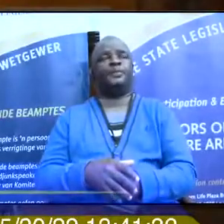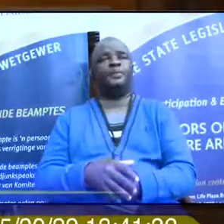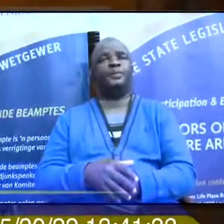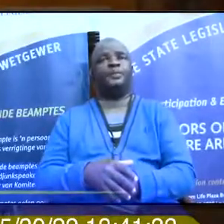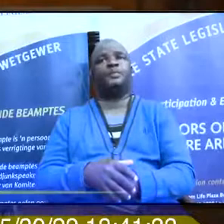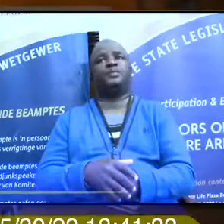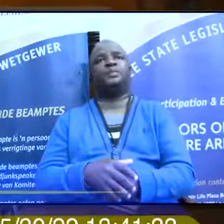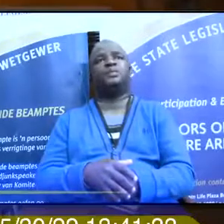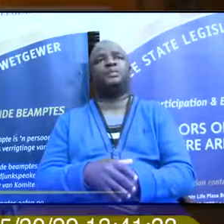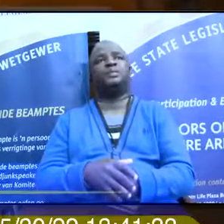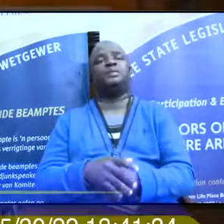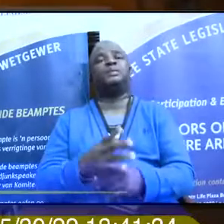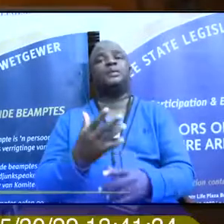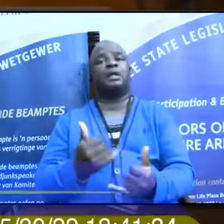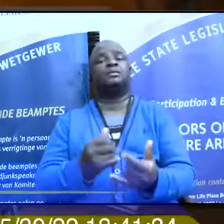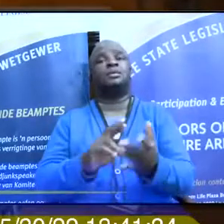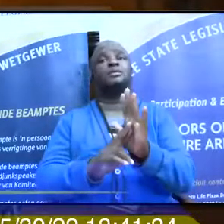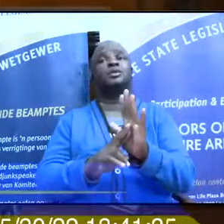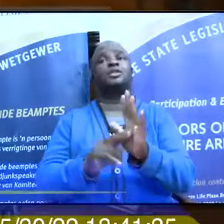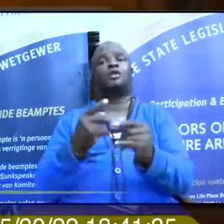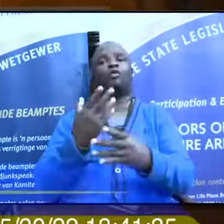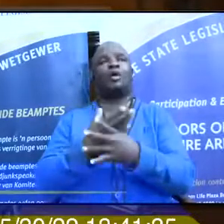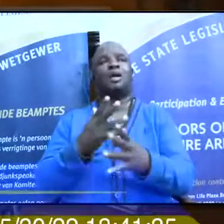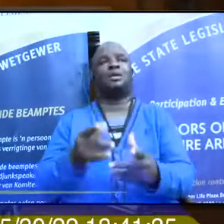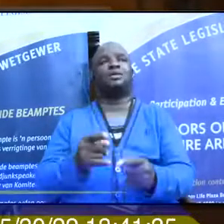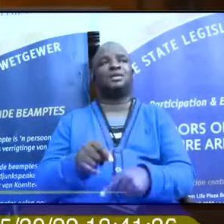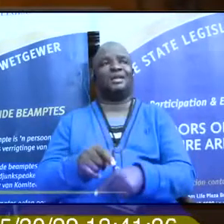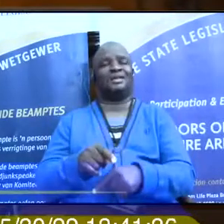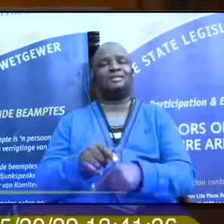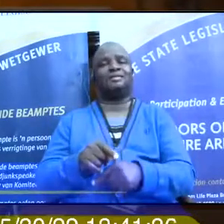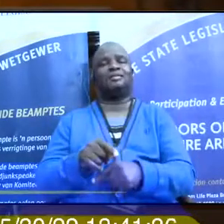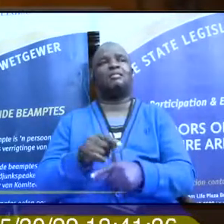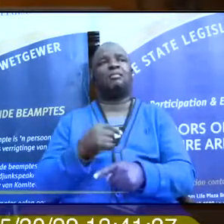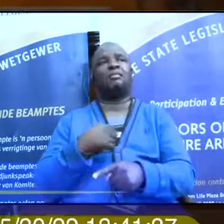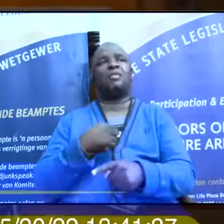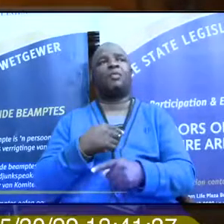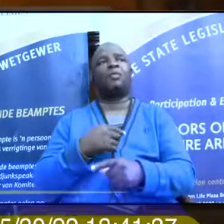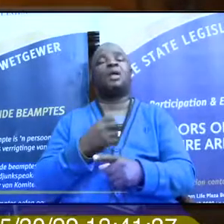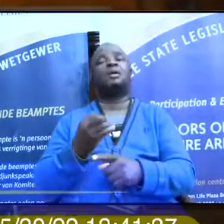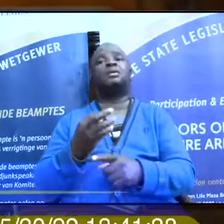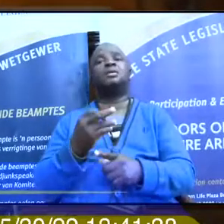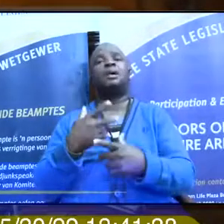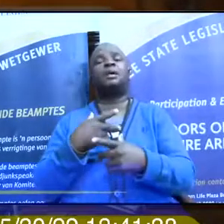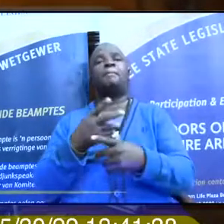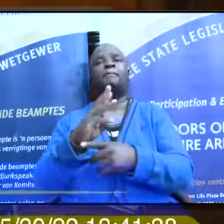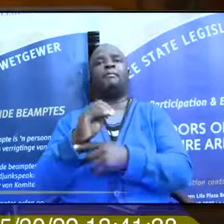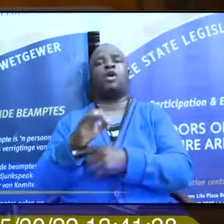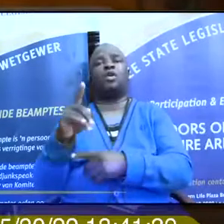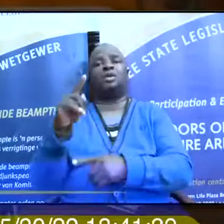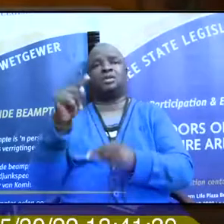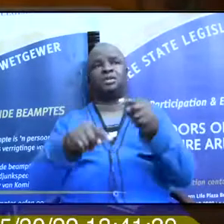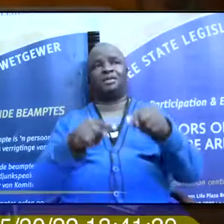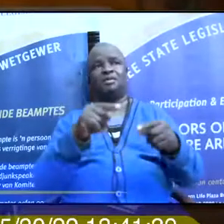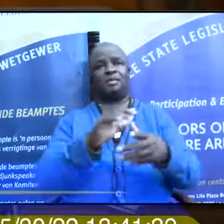we we are representing these yeah these workers who are working in armenia in shopping malls